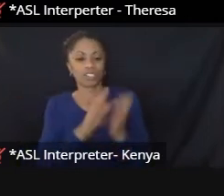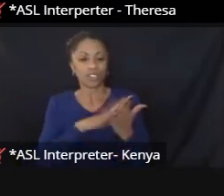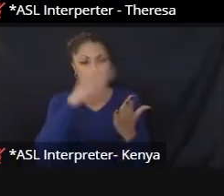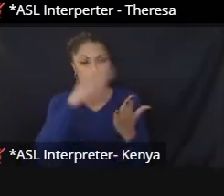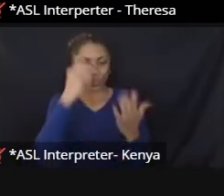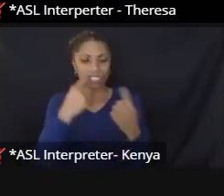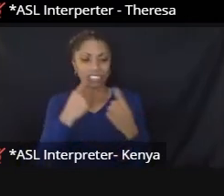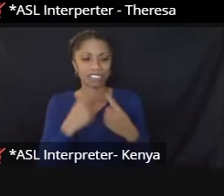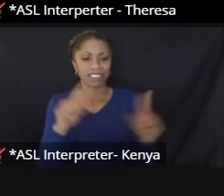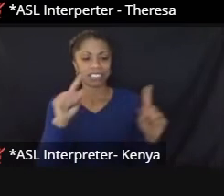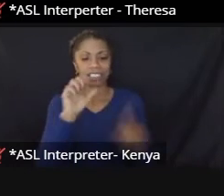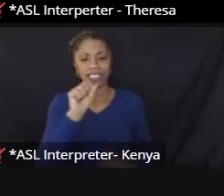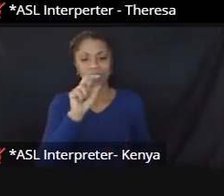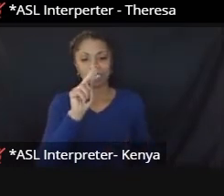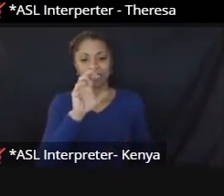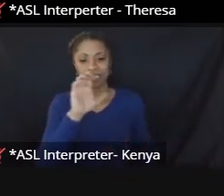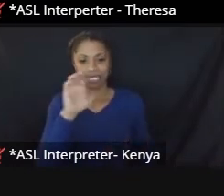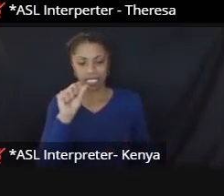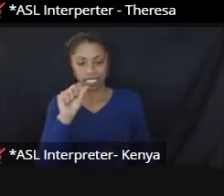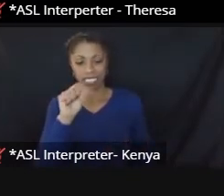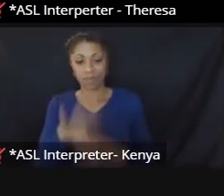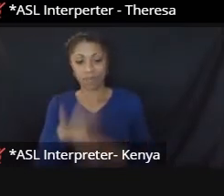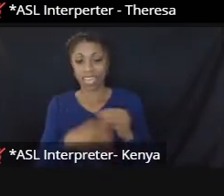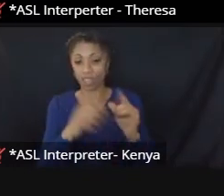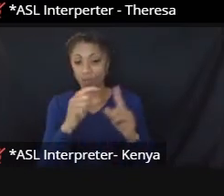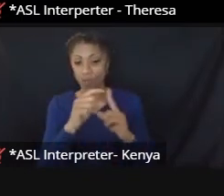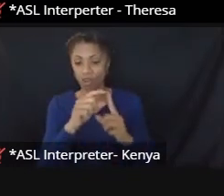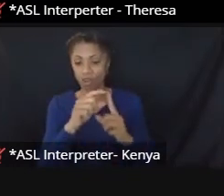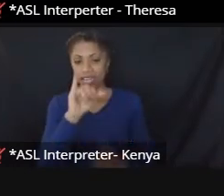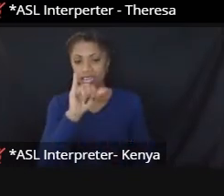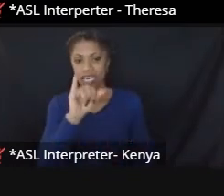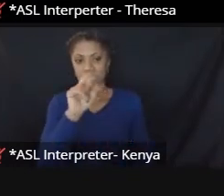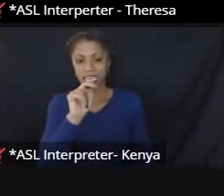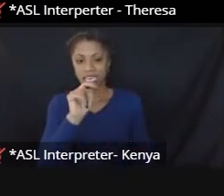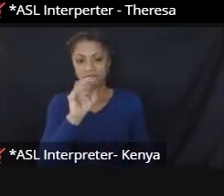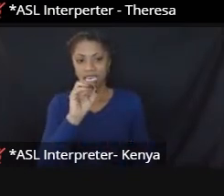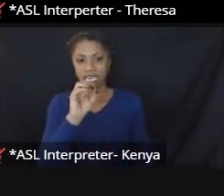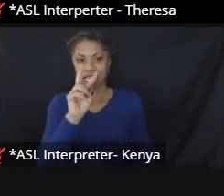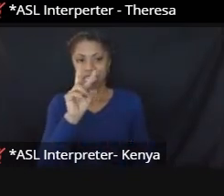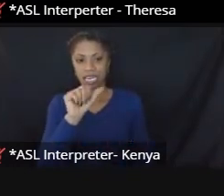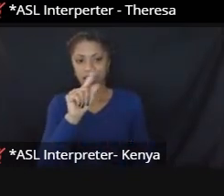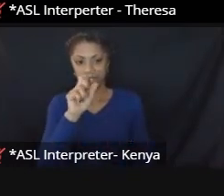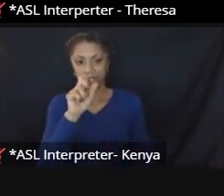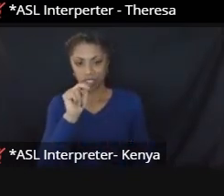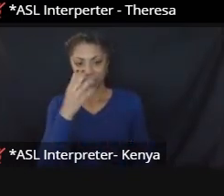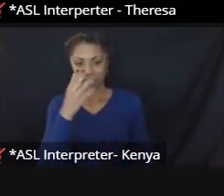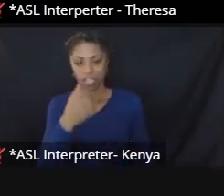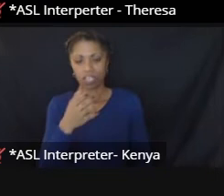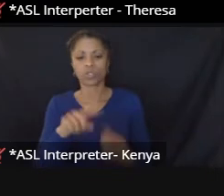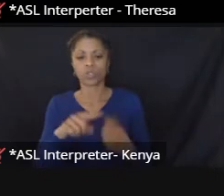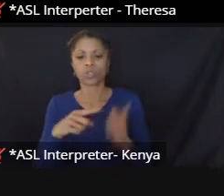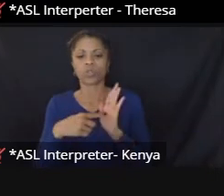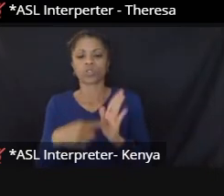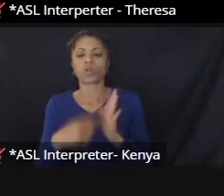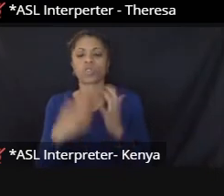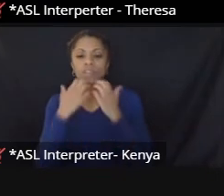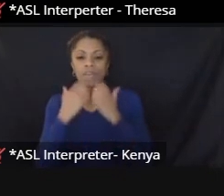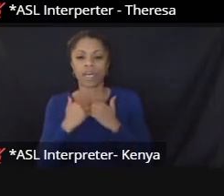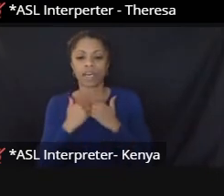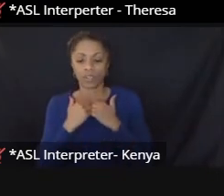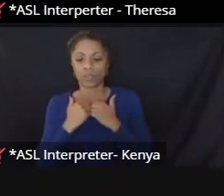added innovation in there as well to reflect the values of this group and the state. All right,